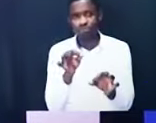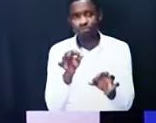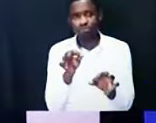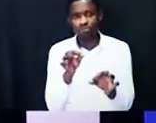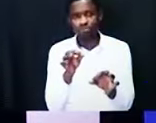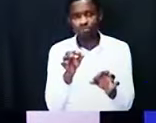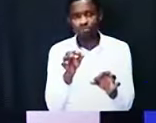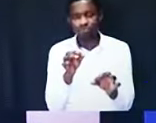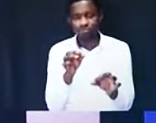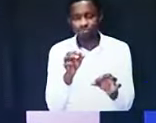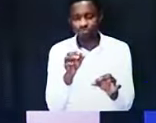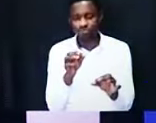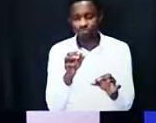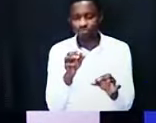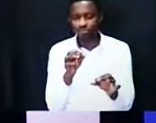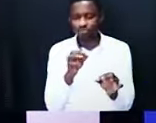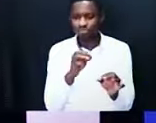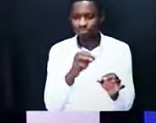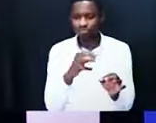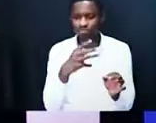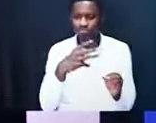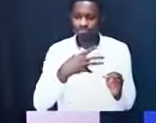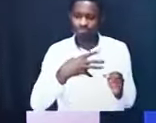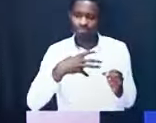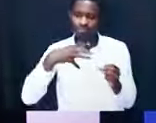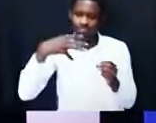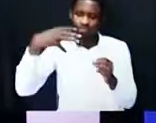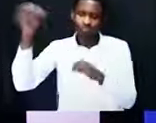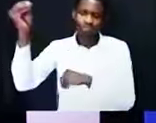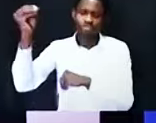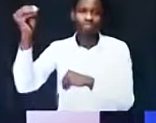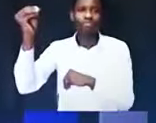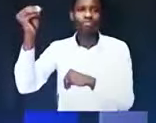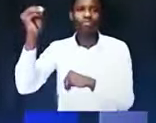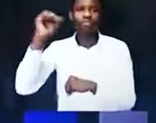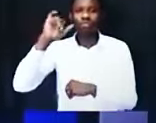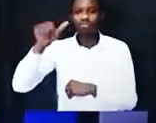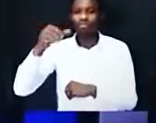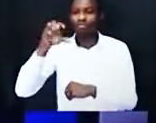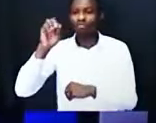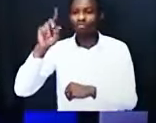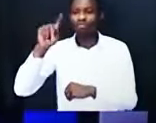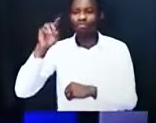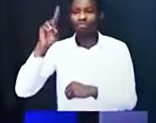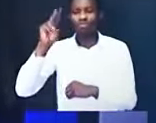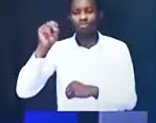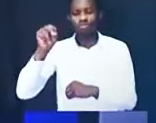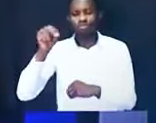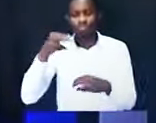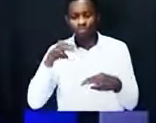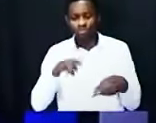left the Jordan and was led by the Spirit into the wilderness,